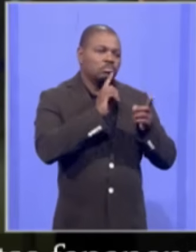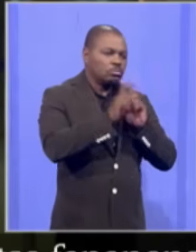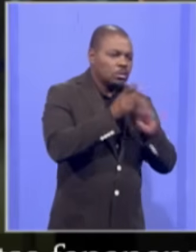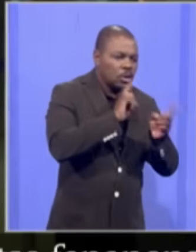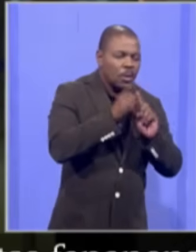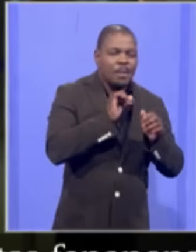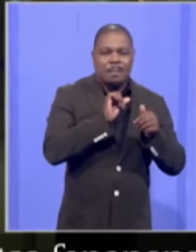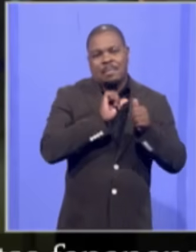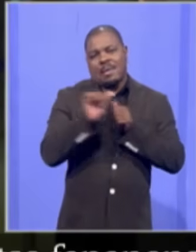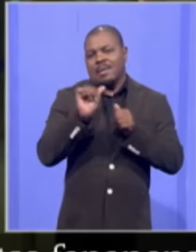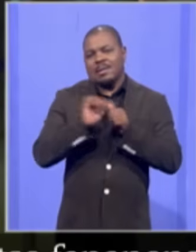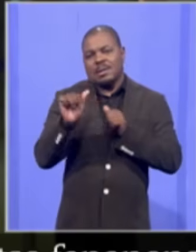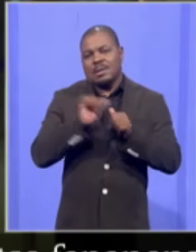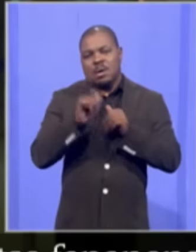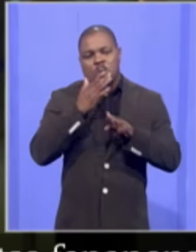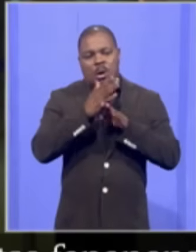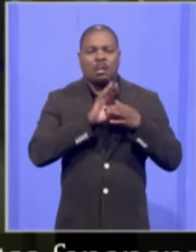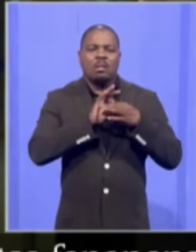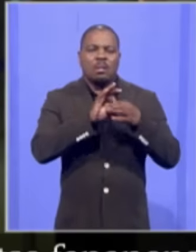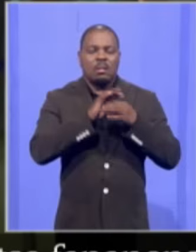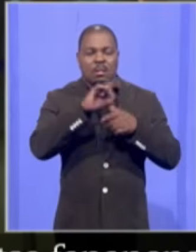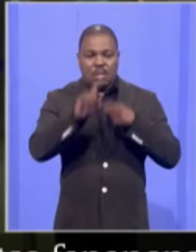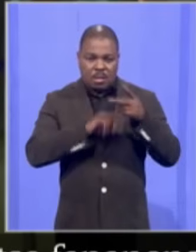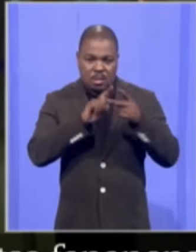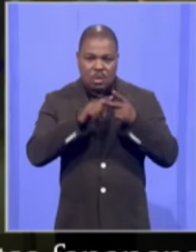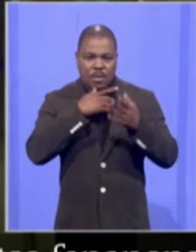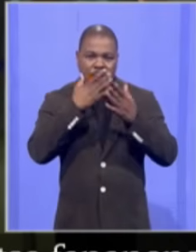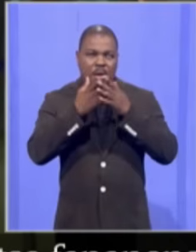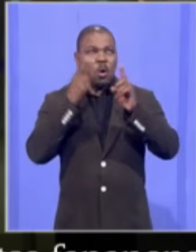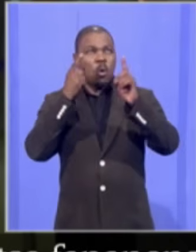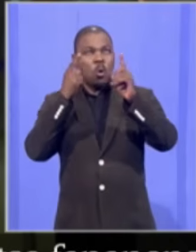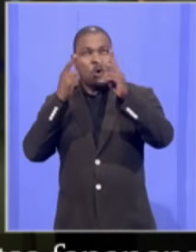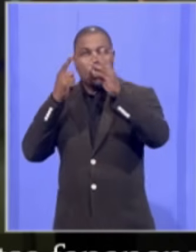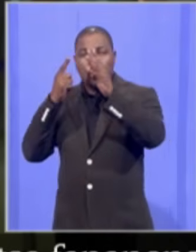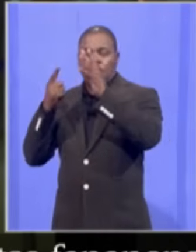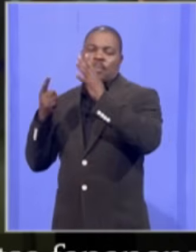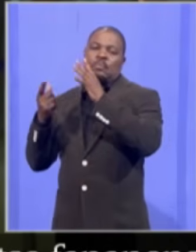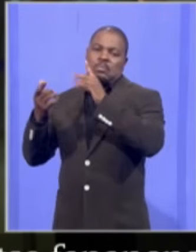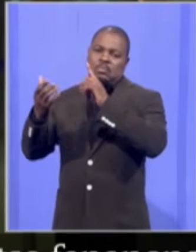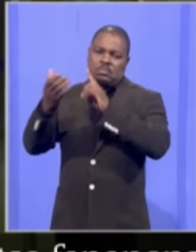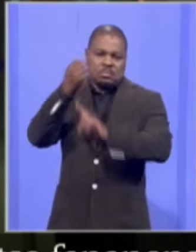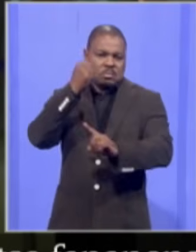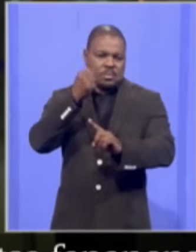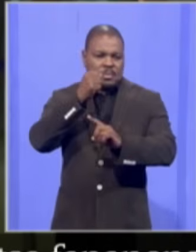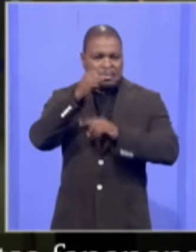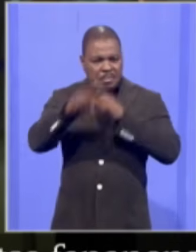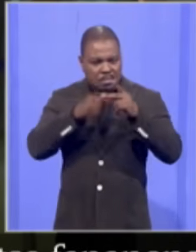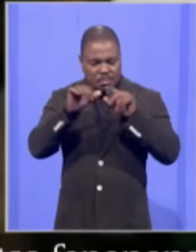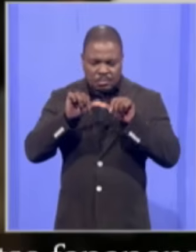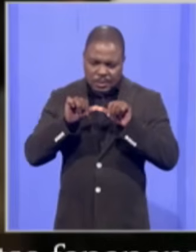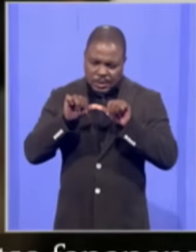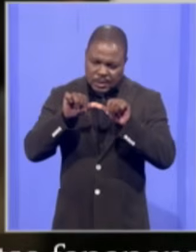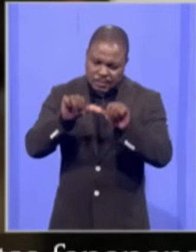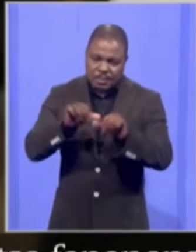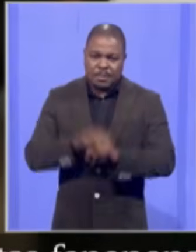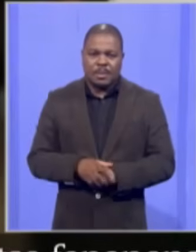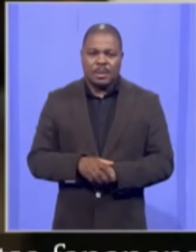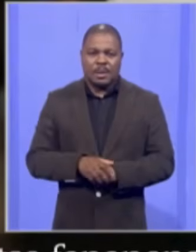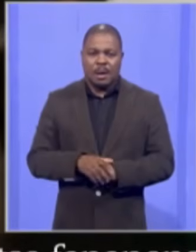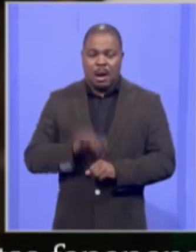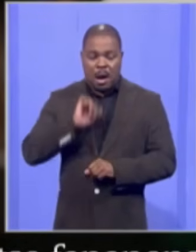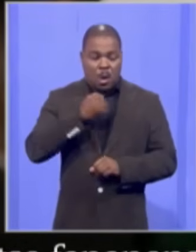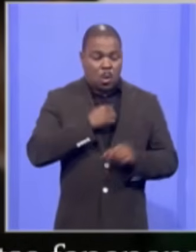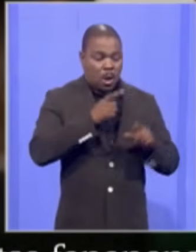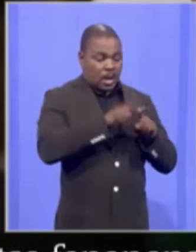the better we would be able to work together to reach the kind of goals that is required for sustainable development. Our cabinet's direction